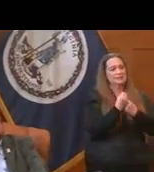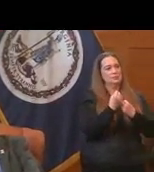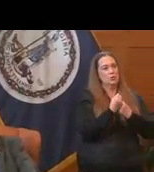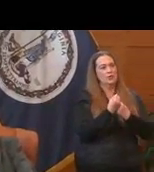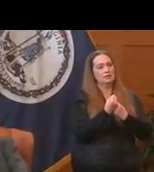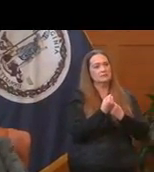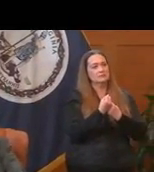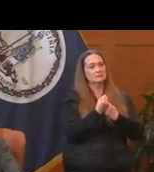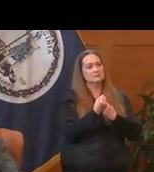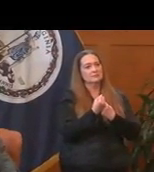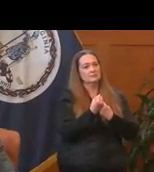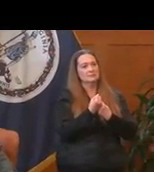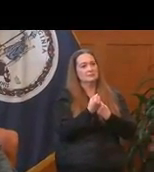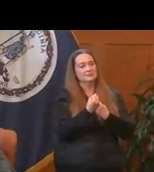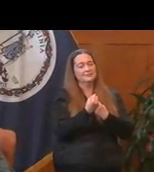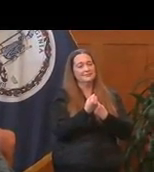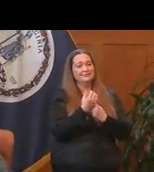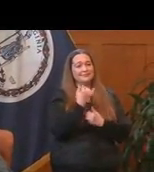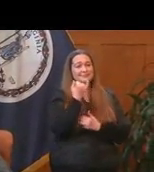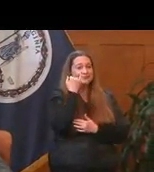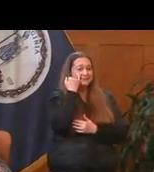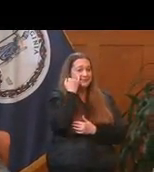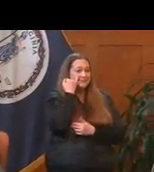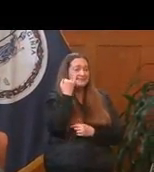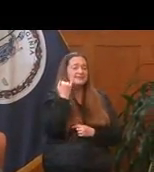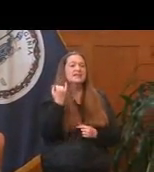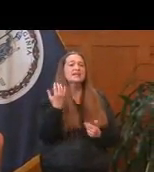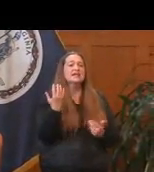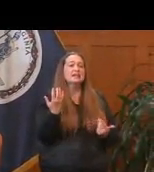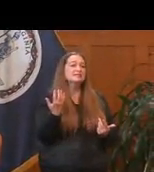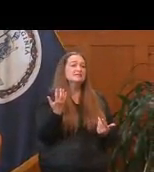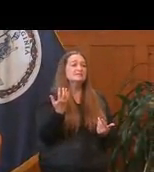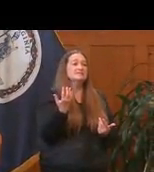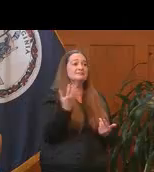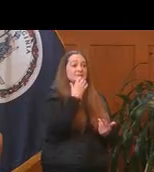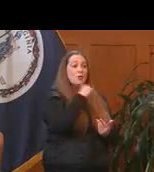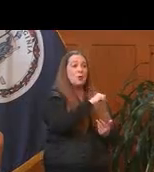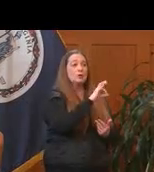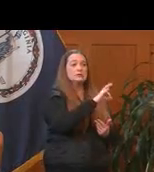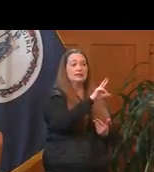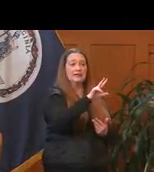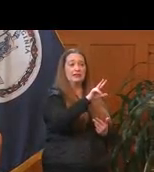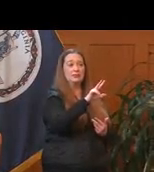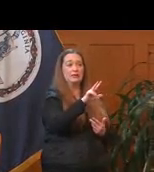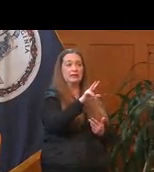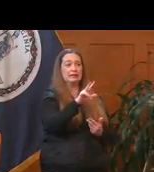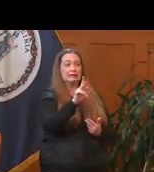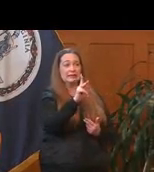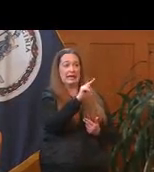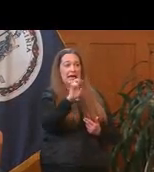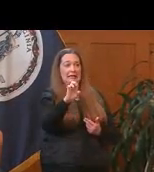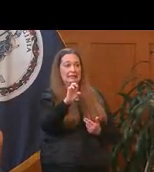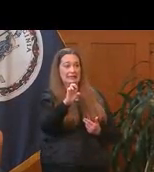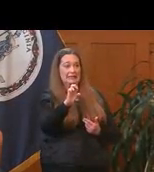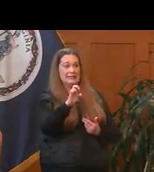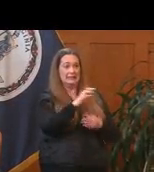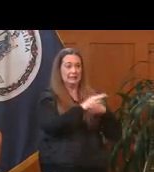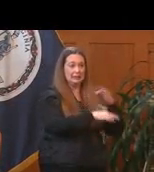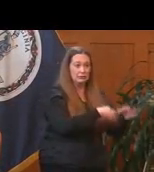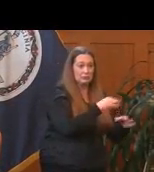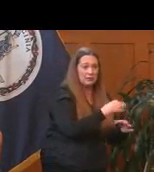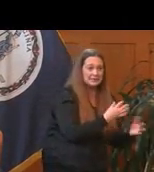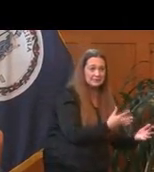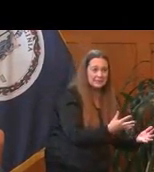Might be, for example, the recipient within the last week or two of an MRI or medical procedures that mean that they're more vulnerable